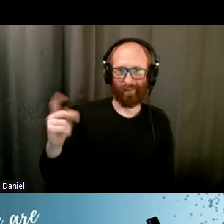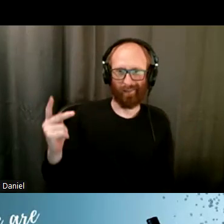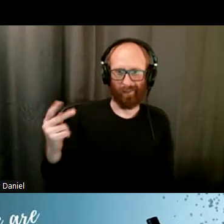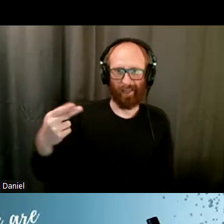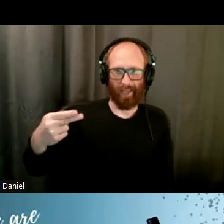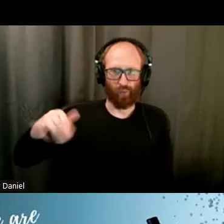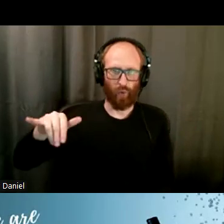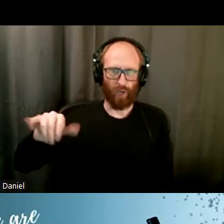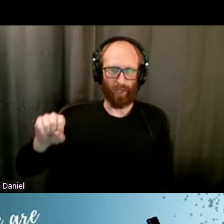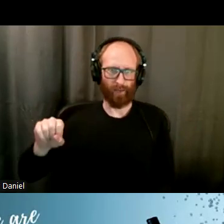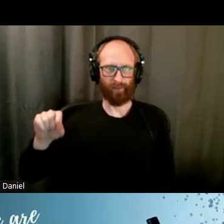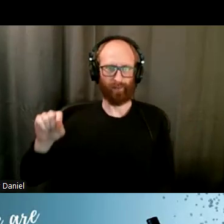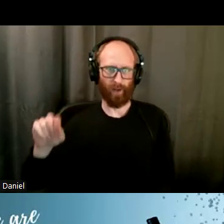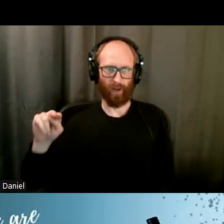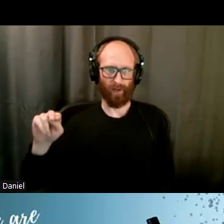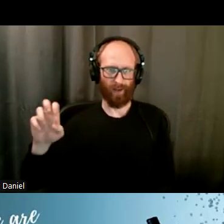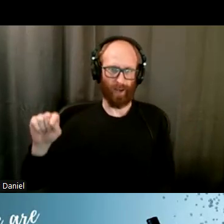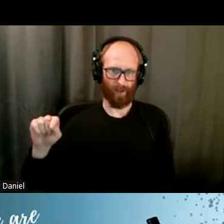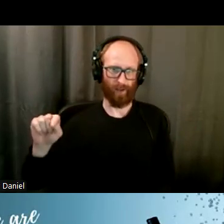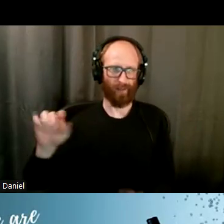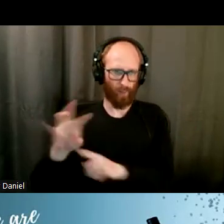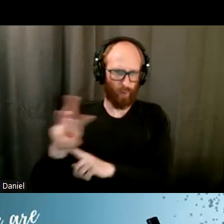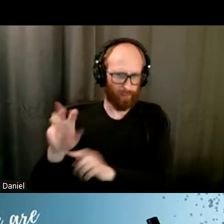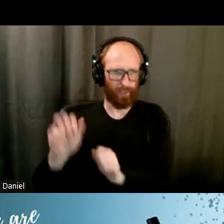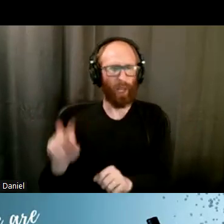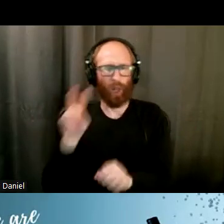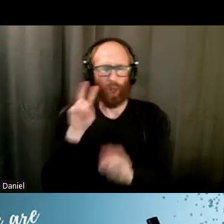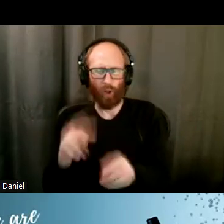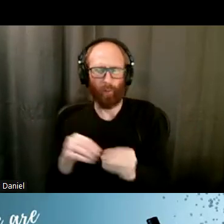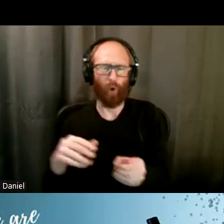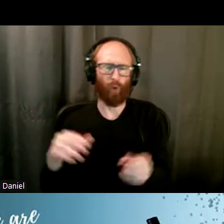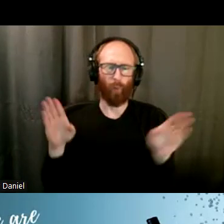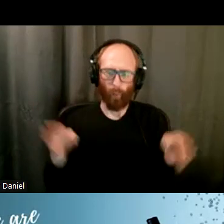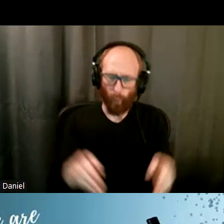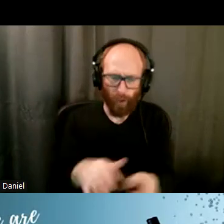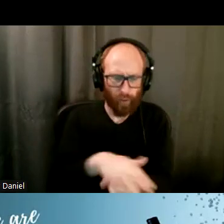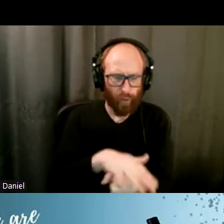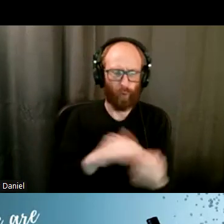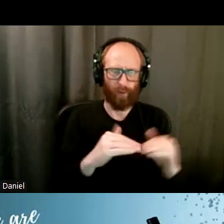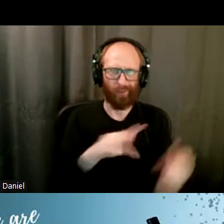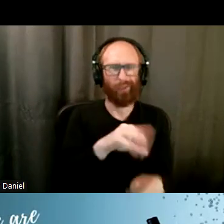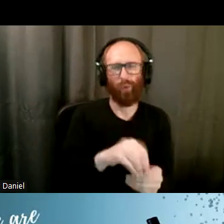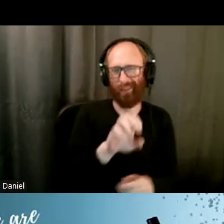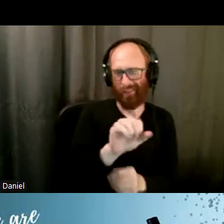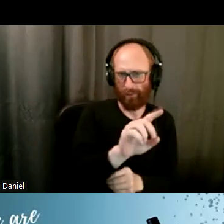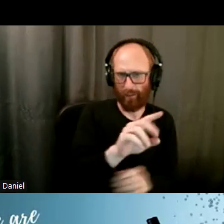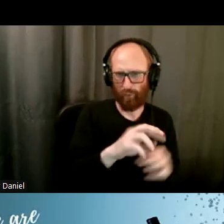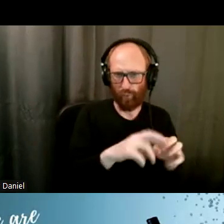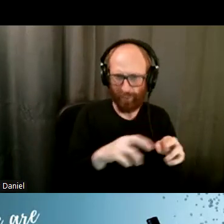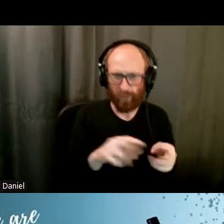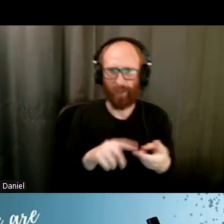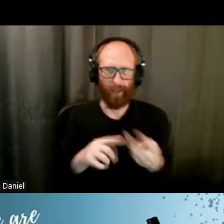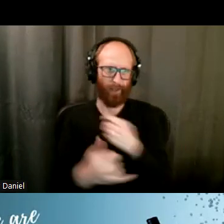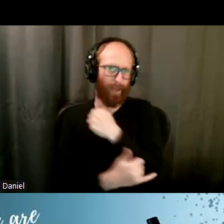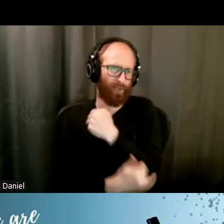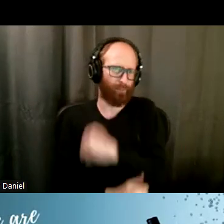review data at the local level, including by ESD region and county. Participating schools are also